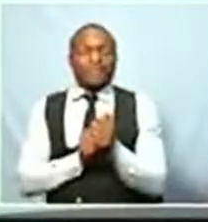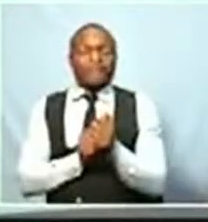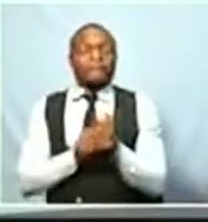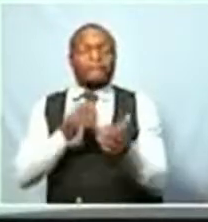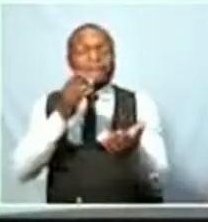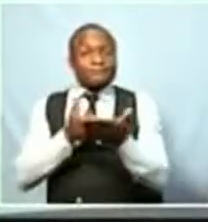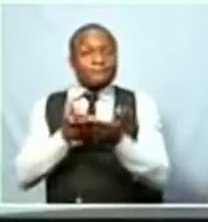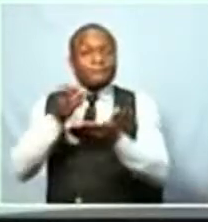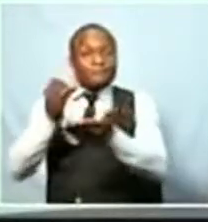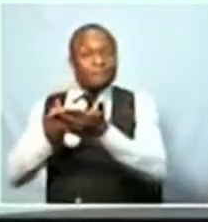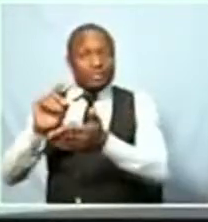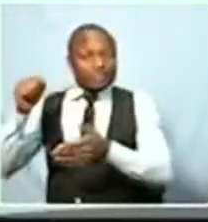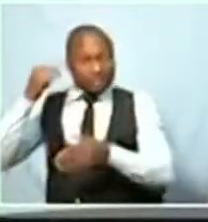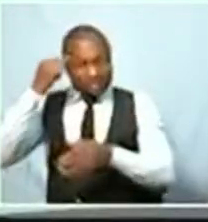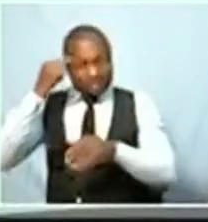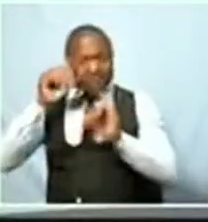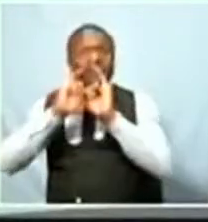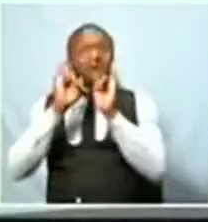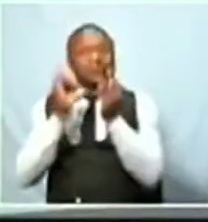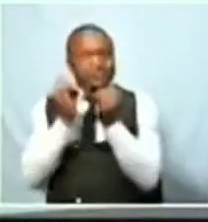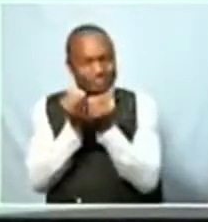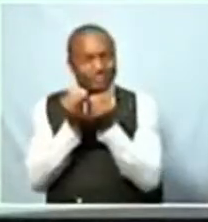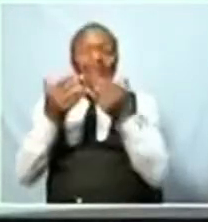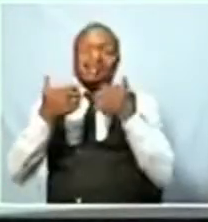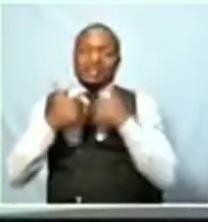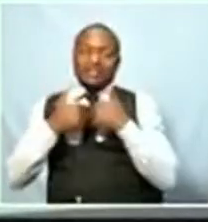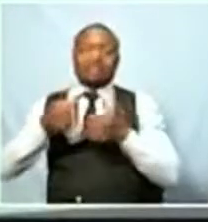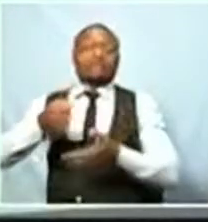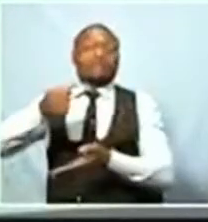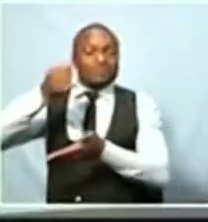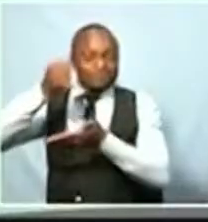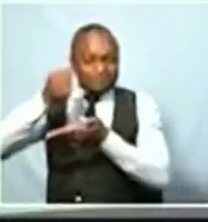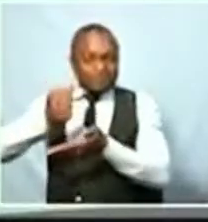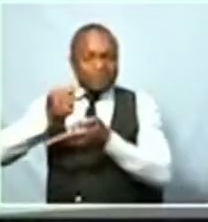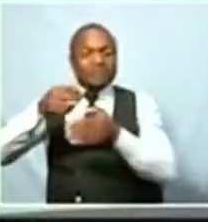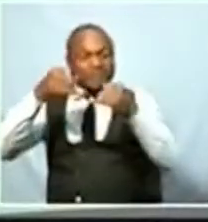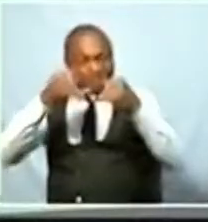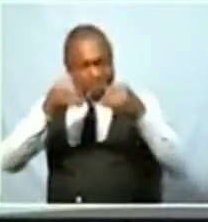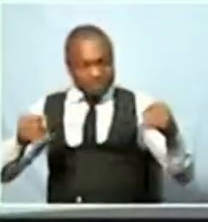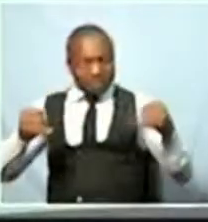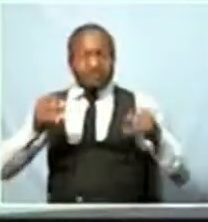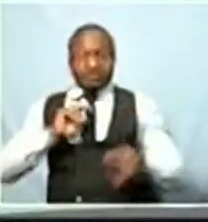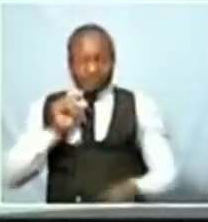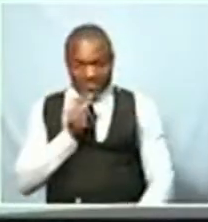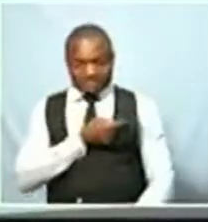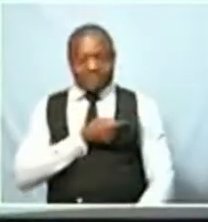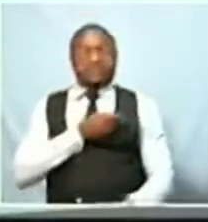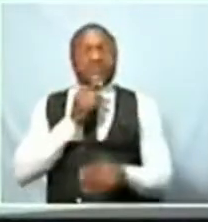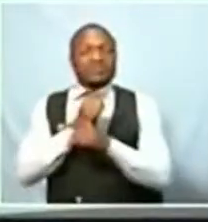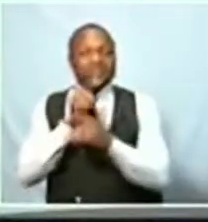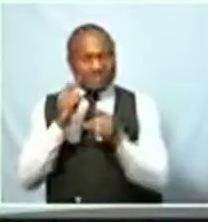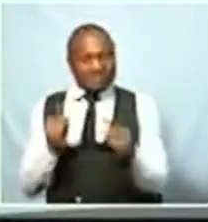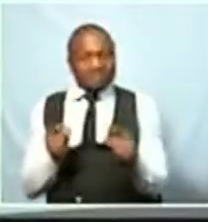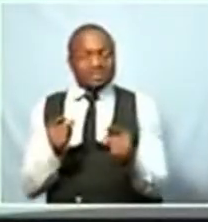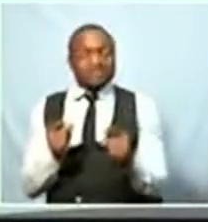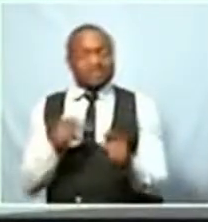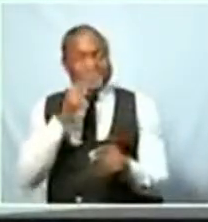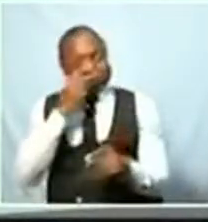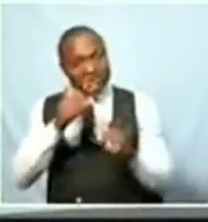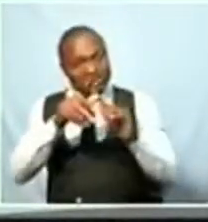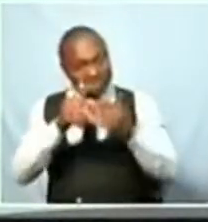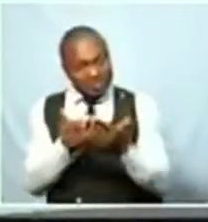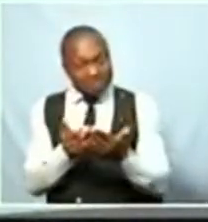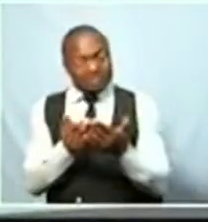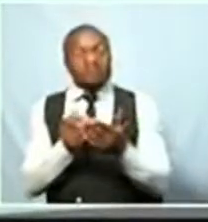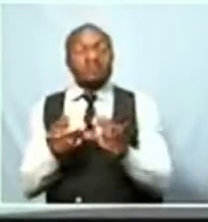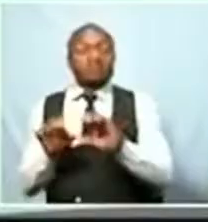these government-aided institutions, they already have budget lines on. So it's for us to just to see how we are going